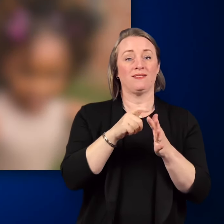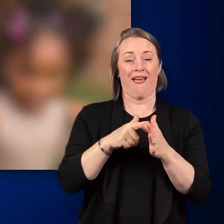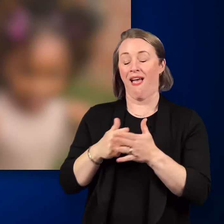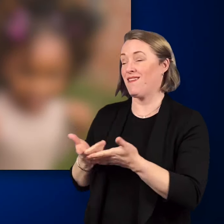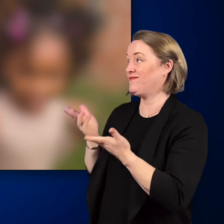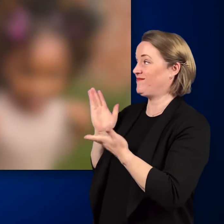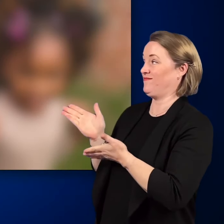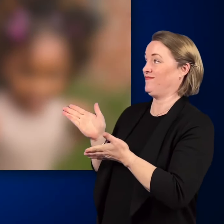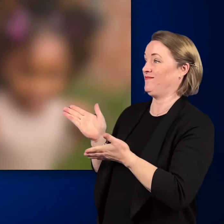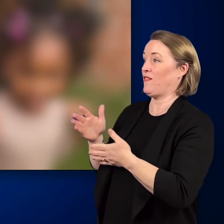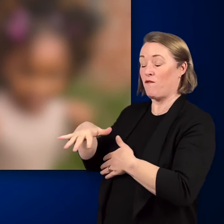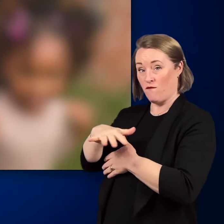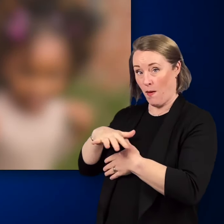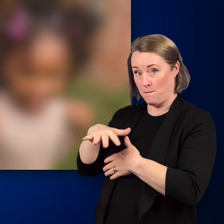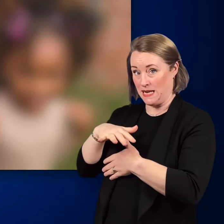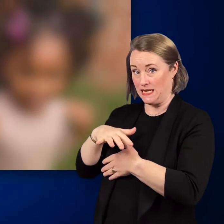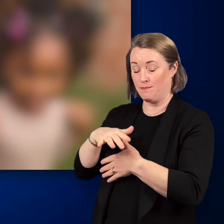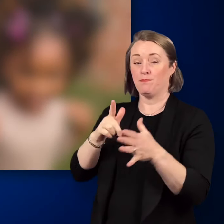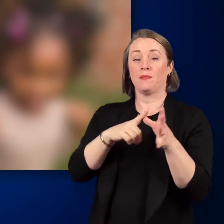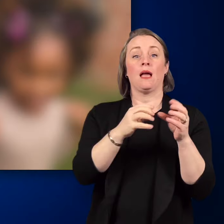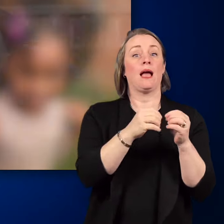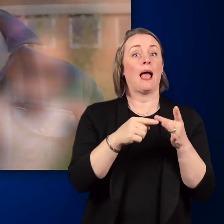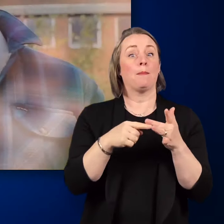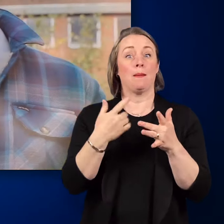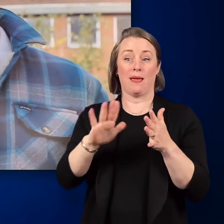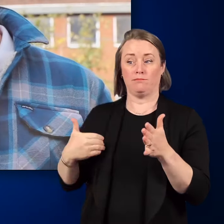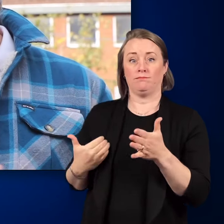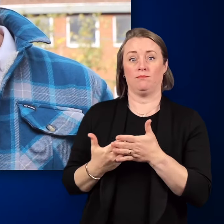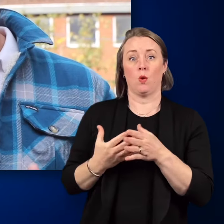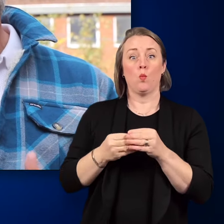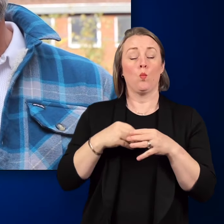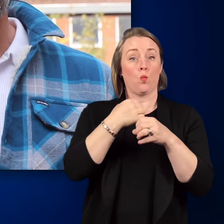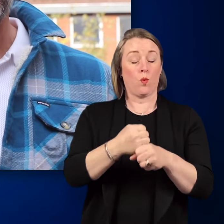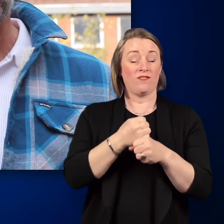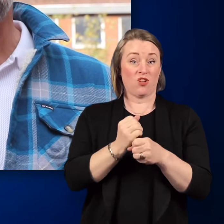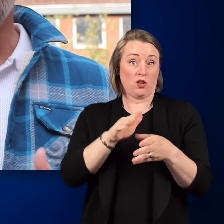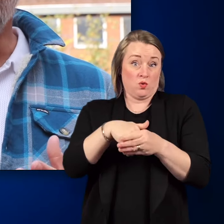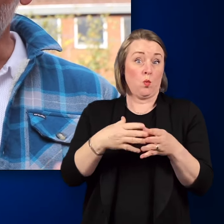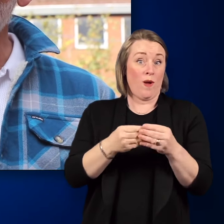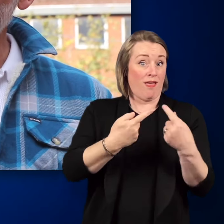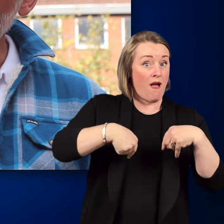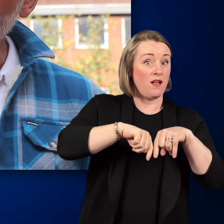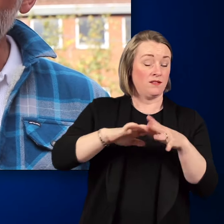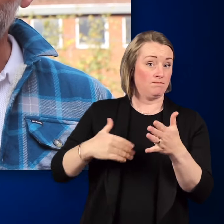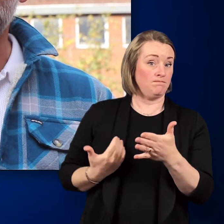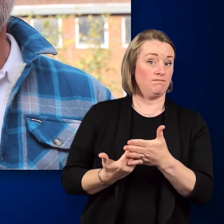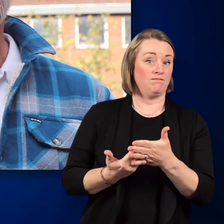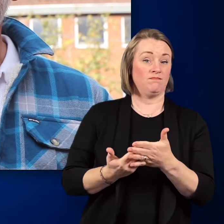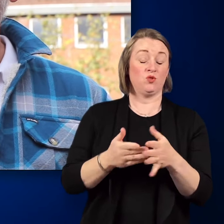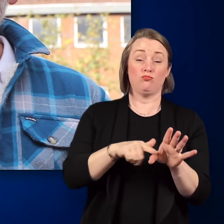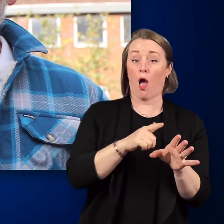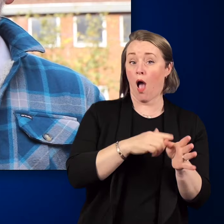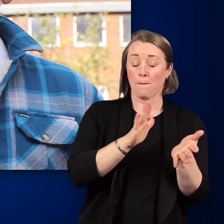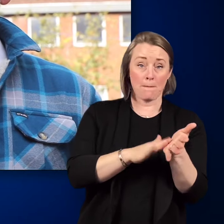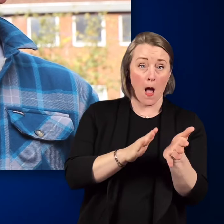now. Abby's been journeying with us. She's a young mum and a strong Christian character. If you know her, you will know her